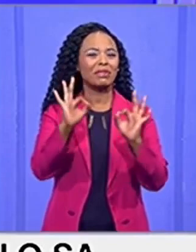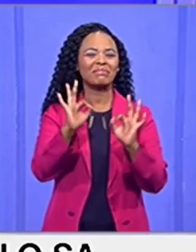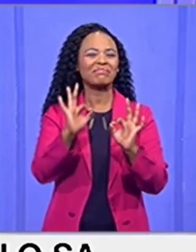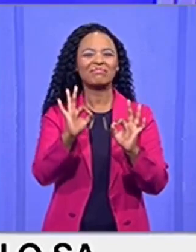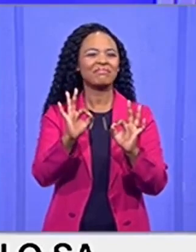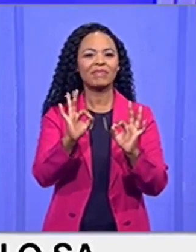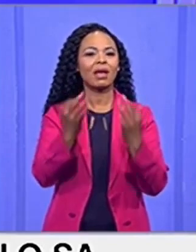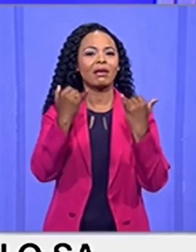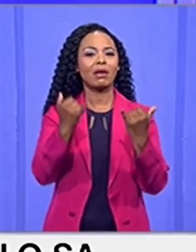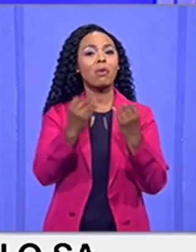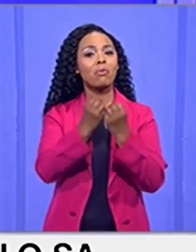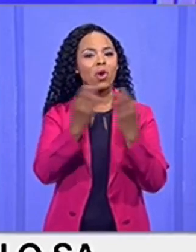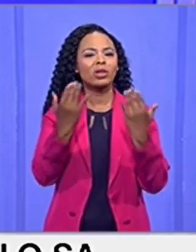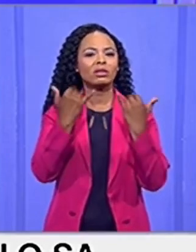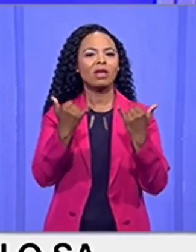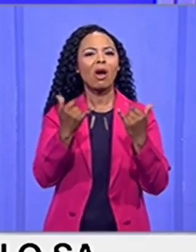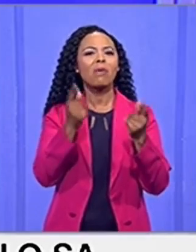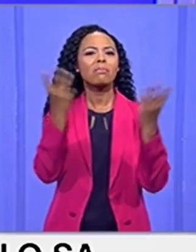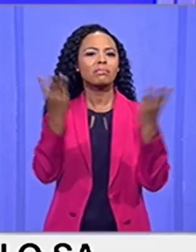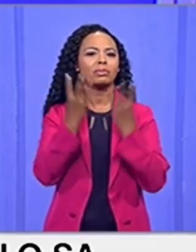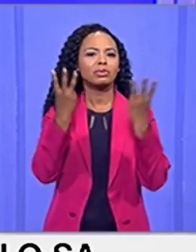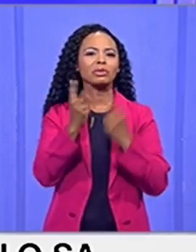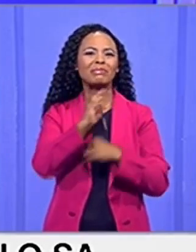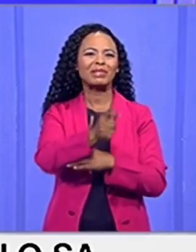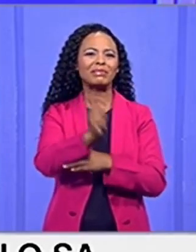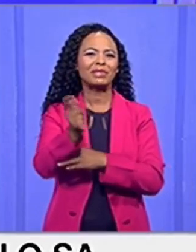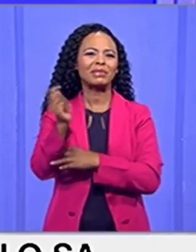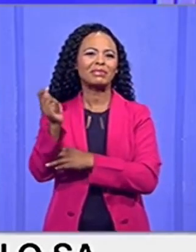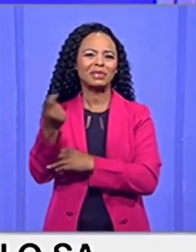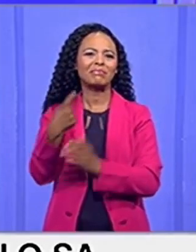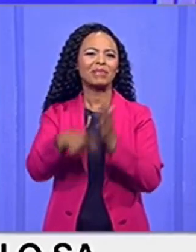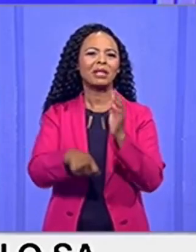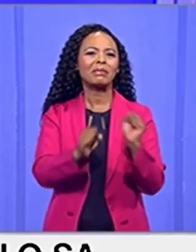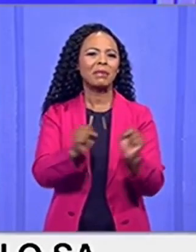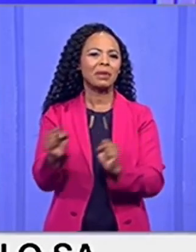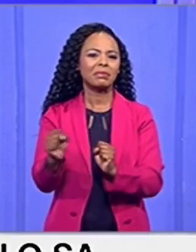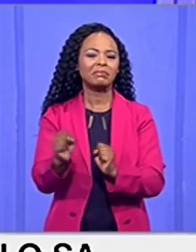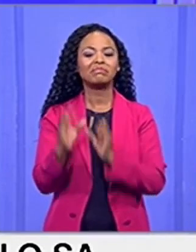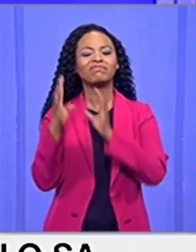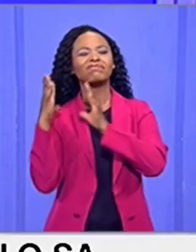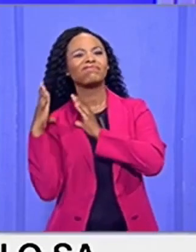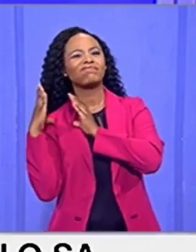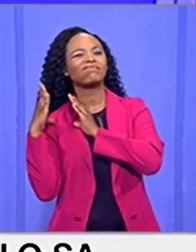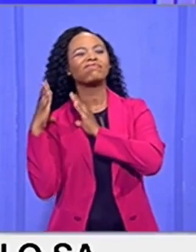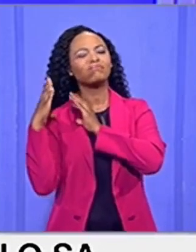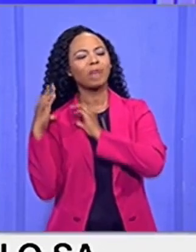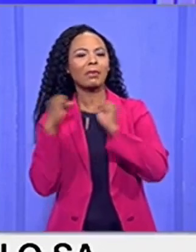raya gore badirisi ba tla tswelela ba ntse ba duela disuga fela jaaka gale ba sa imologa.